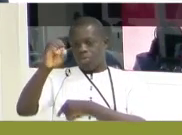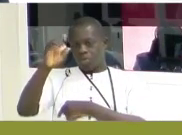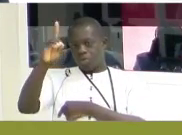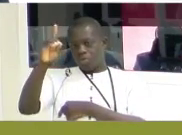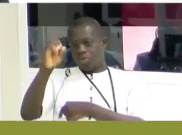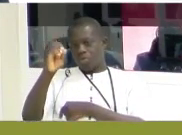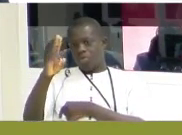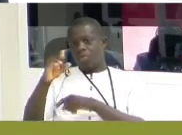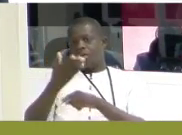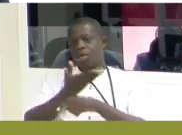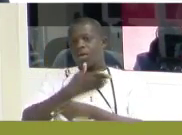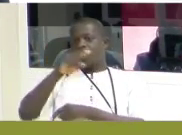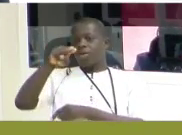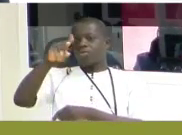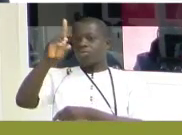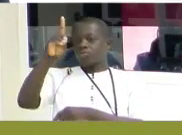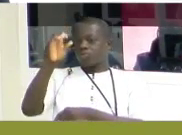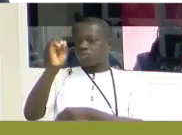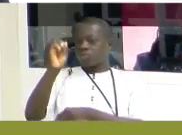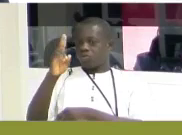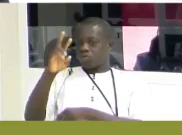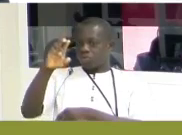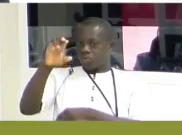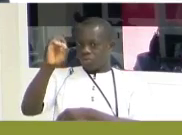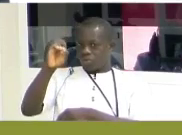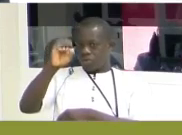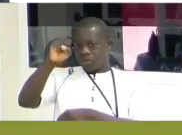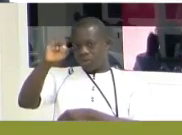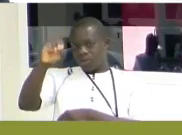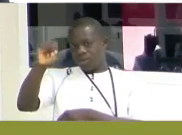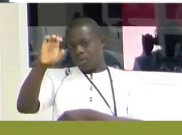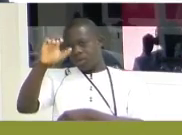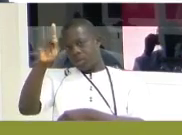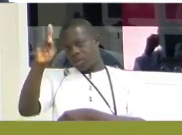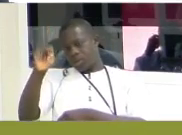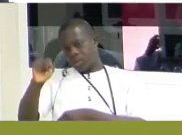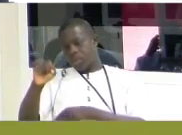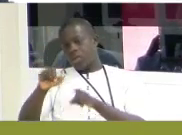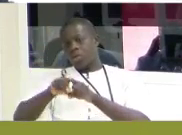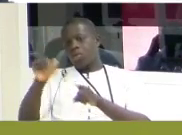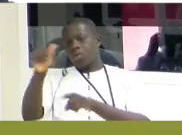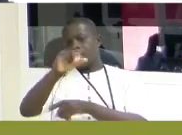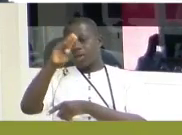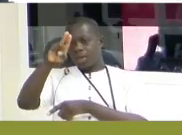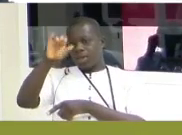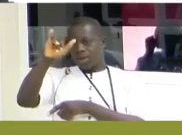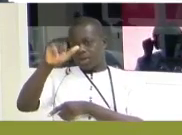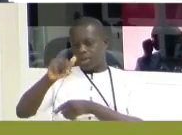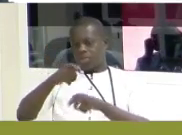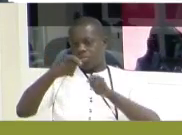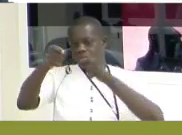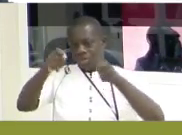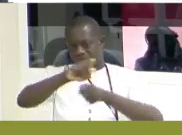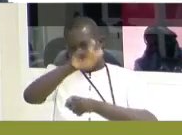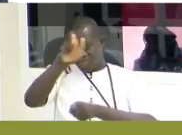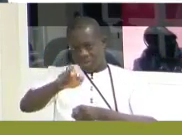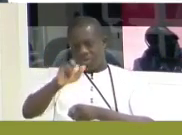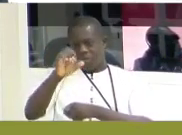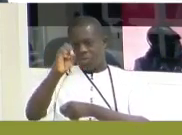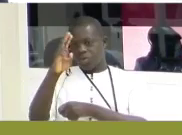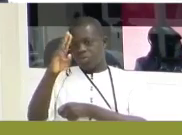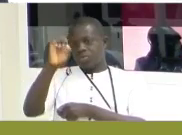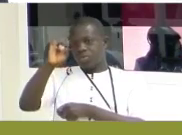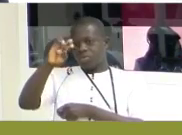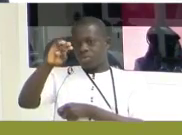Seka, the Director of Operations. Another NIA operative, Usman Bojang, was also present,